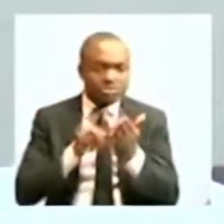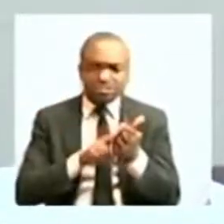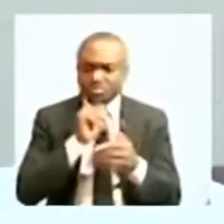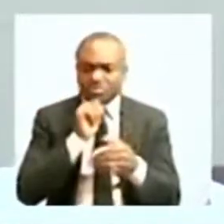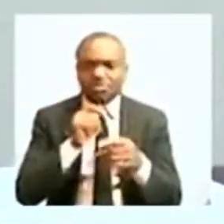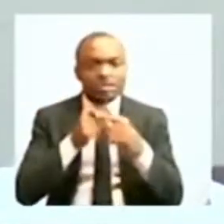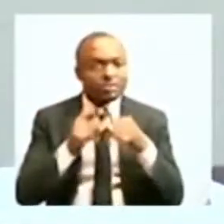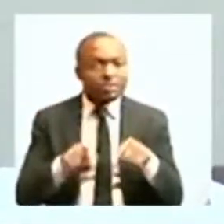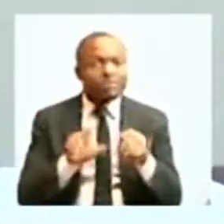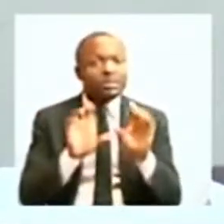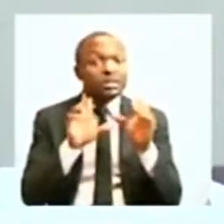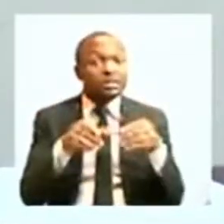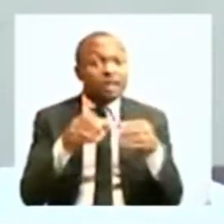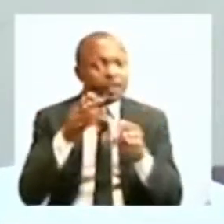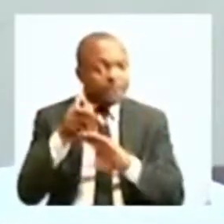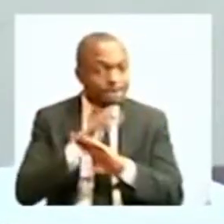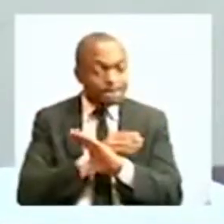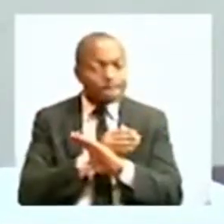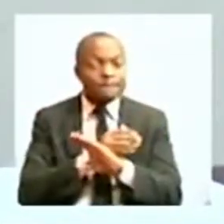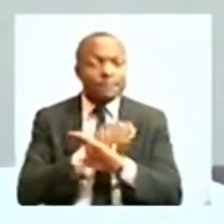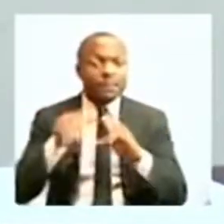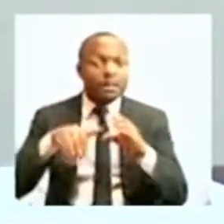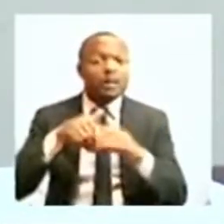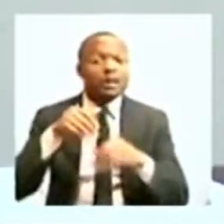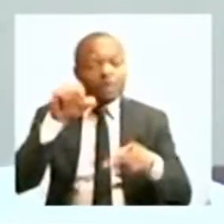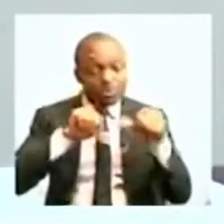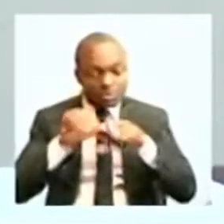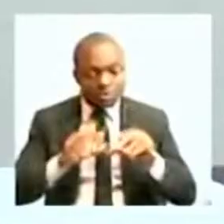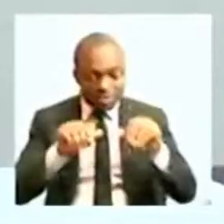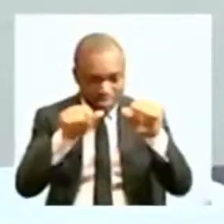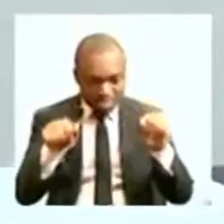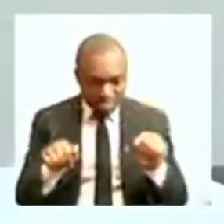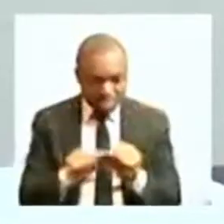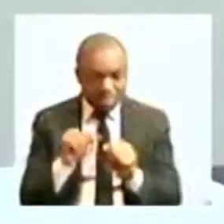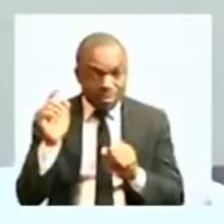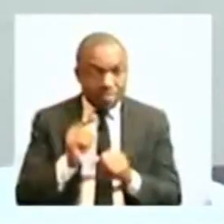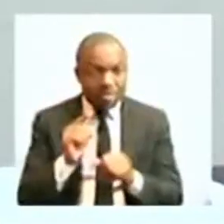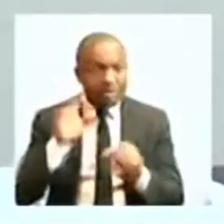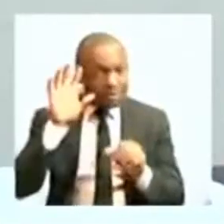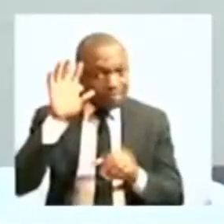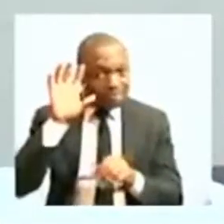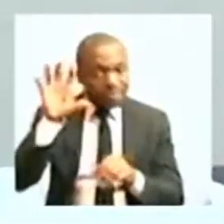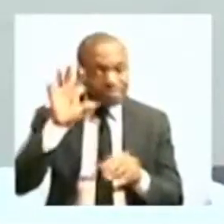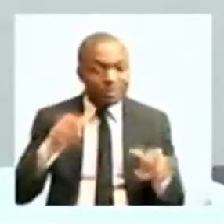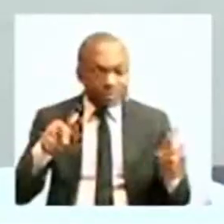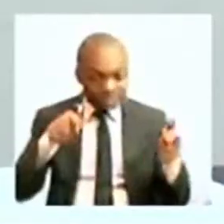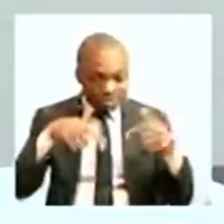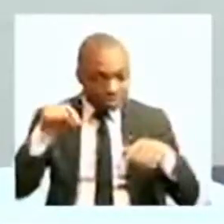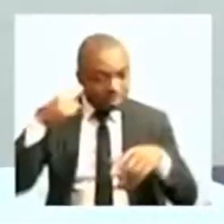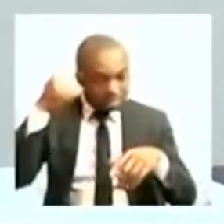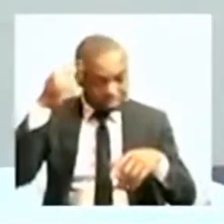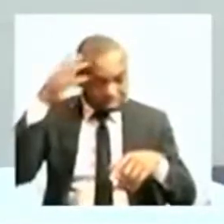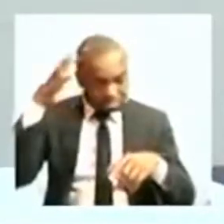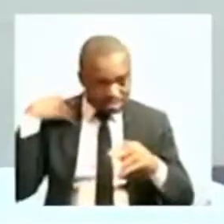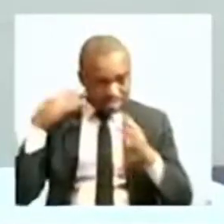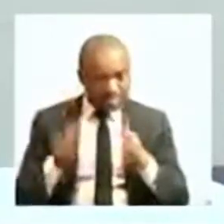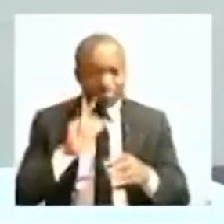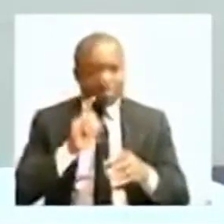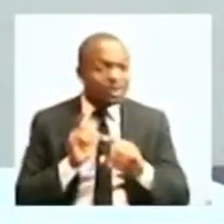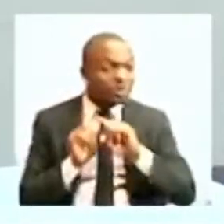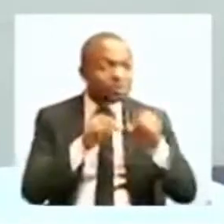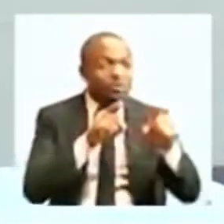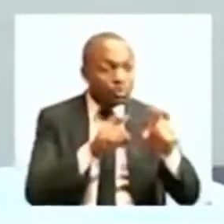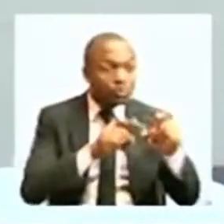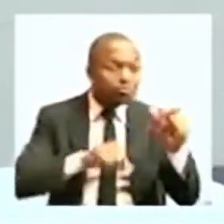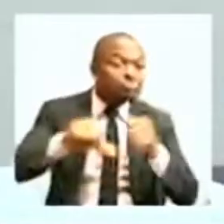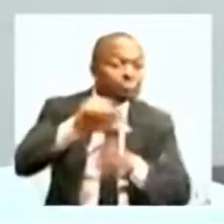councils. Before external auditors come, the provincial government officers, they should have gone around to see that things are put in place. They